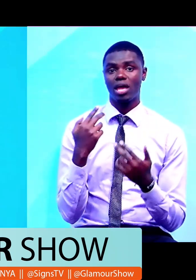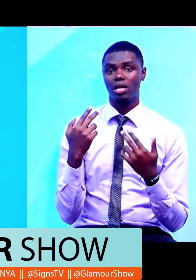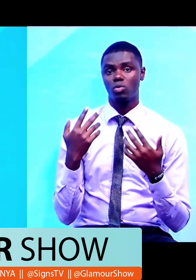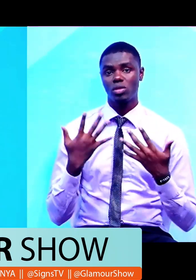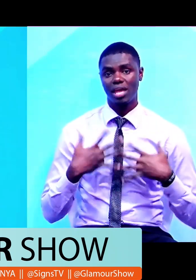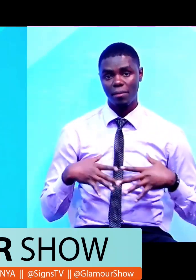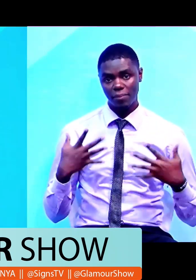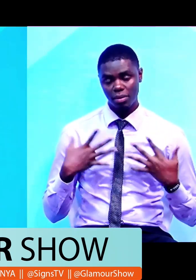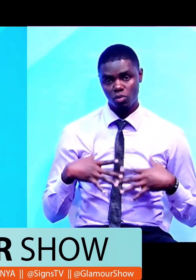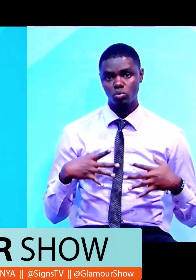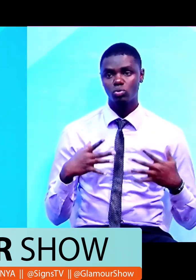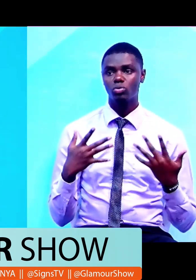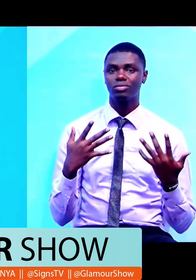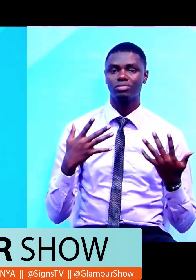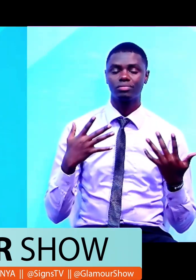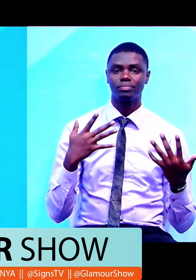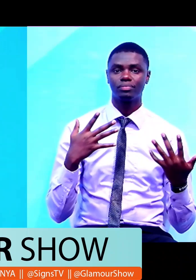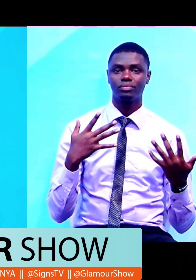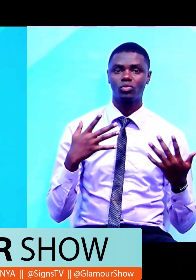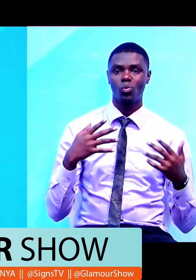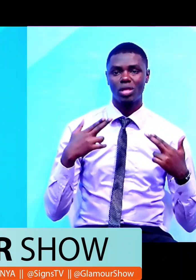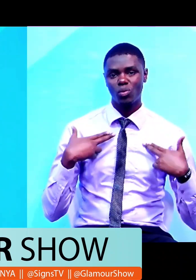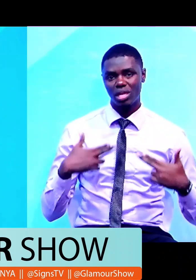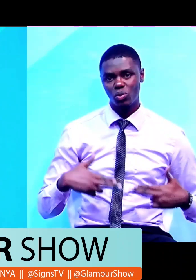get into different